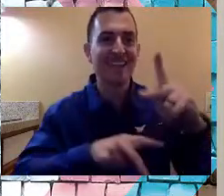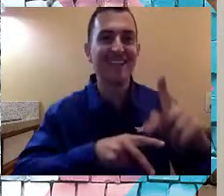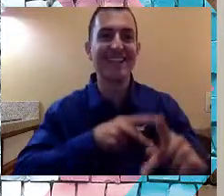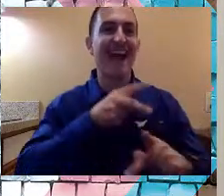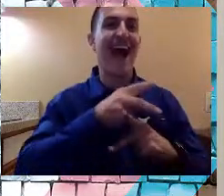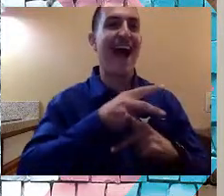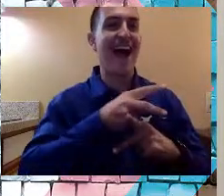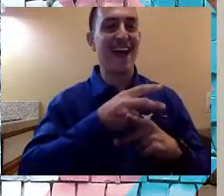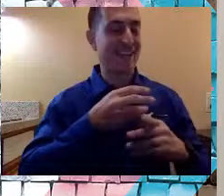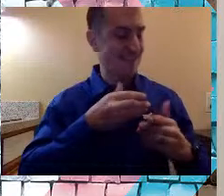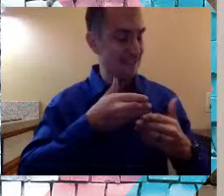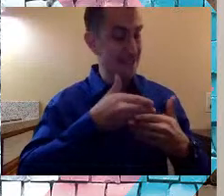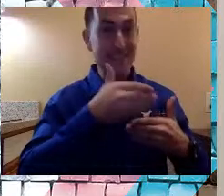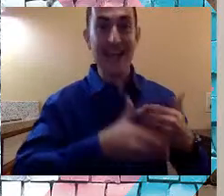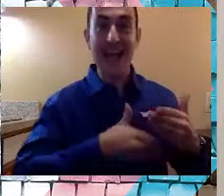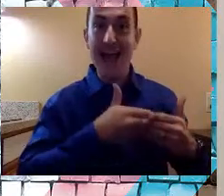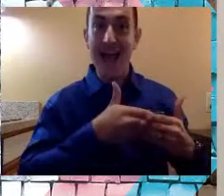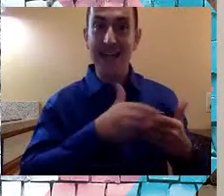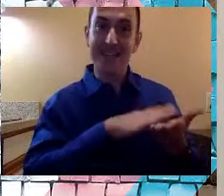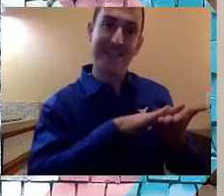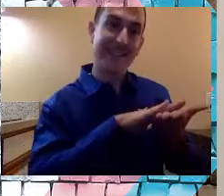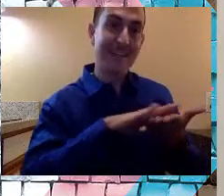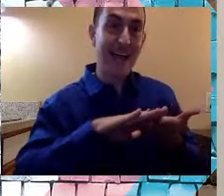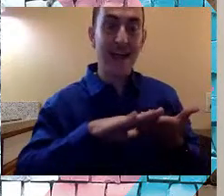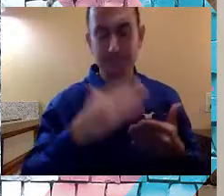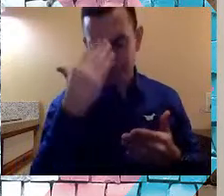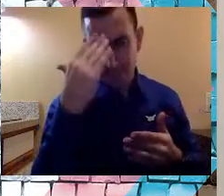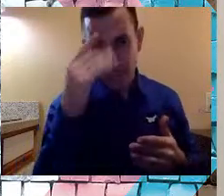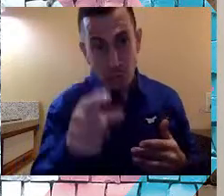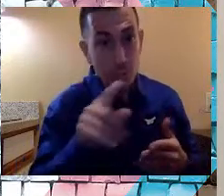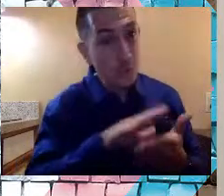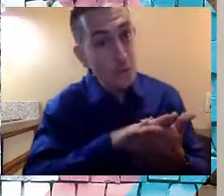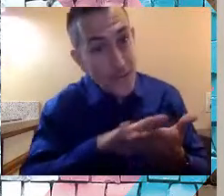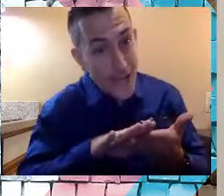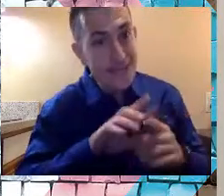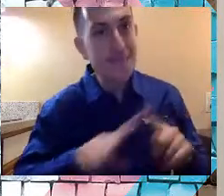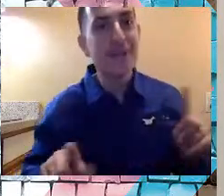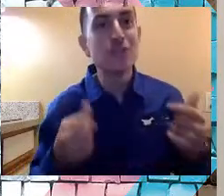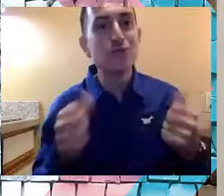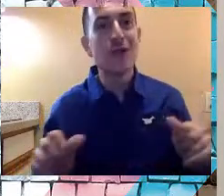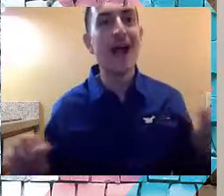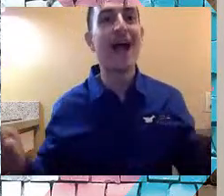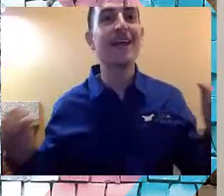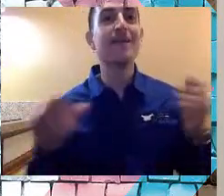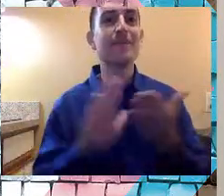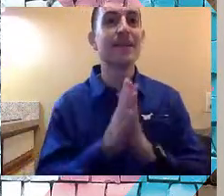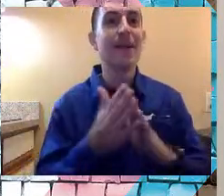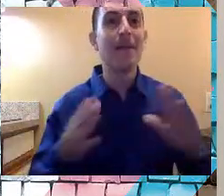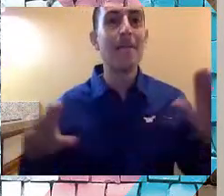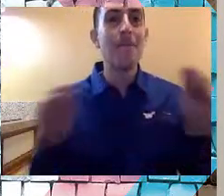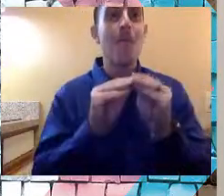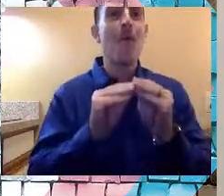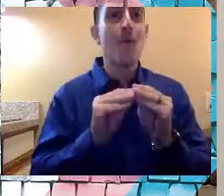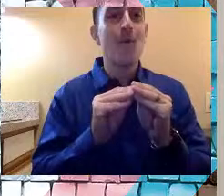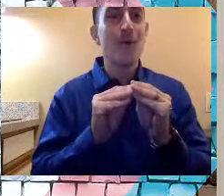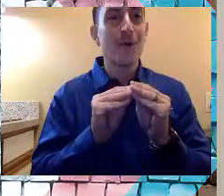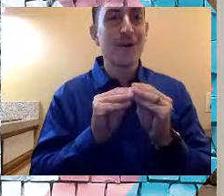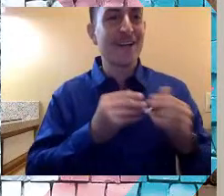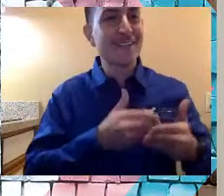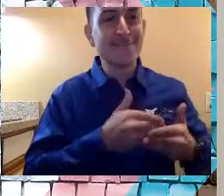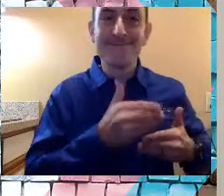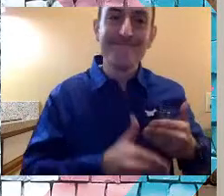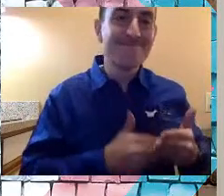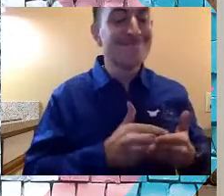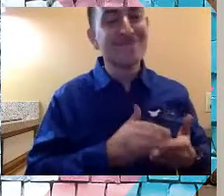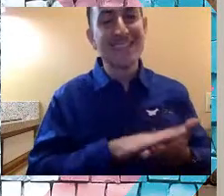if you're a kind person, try to be even kinder. I think it'll make the world a happier, more loving place, all right? Now, this book is